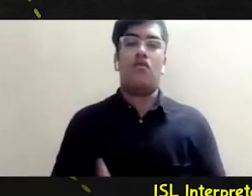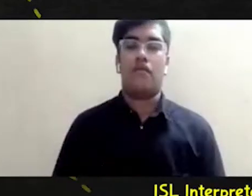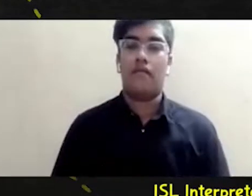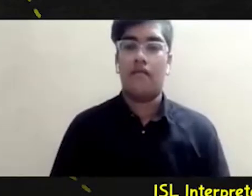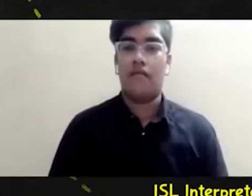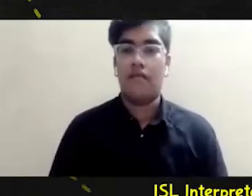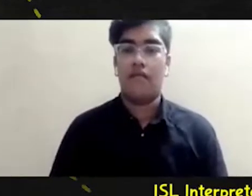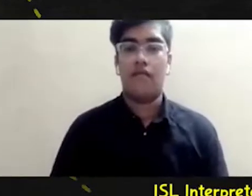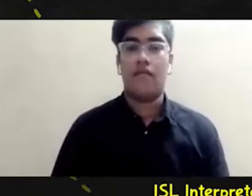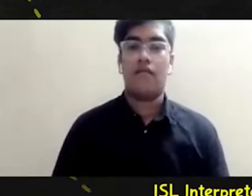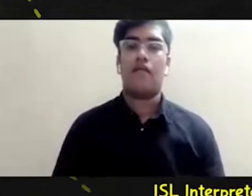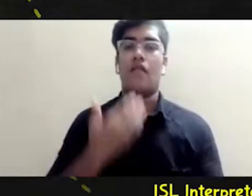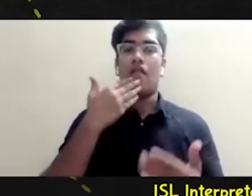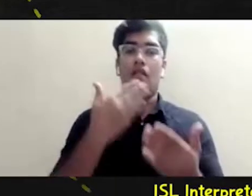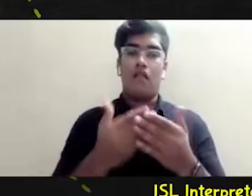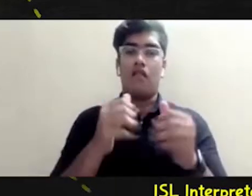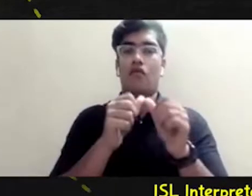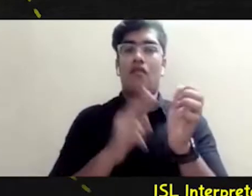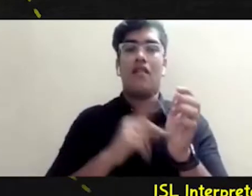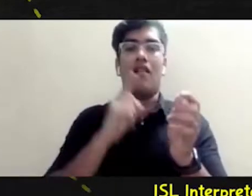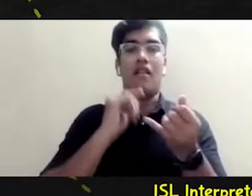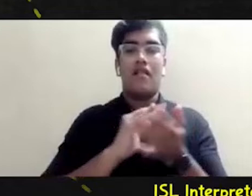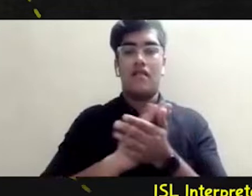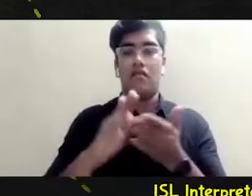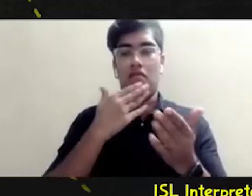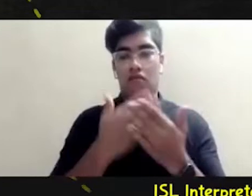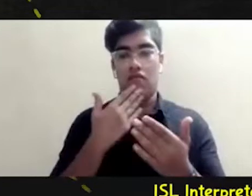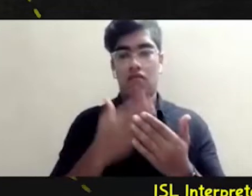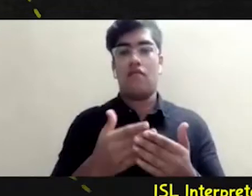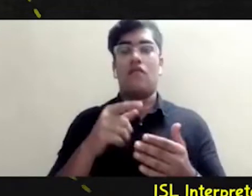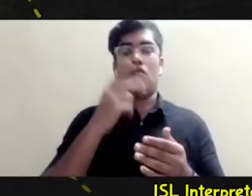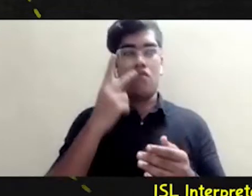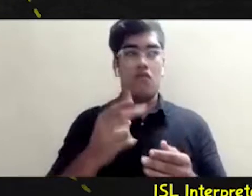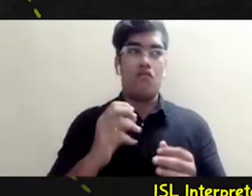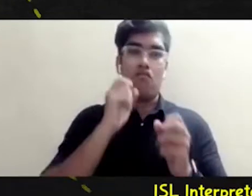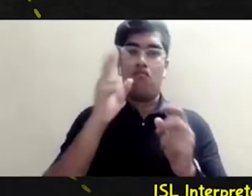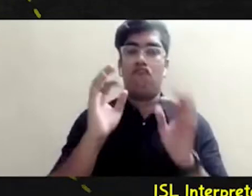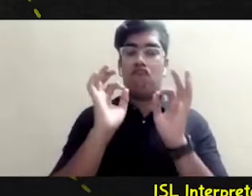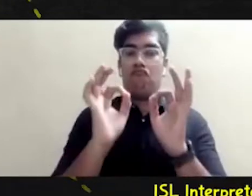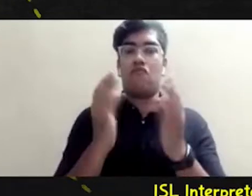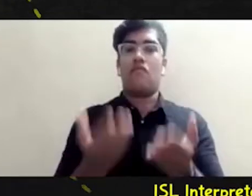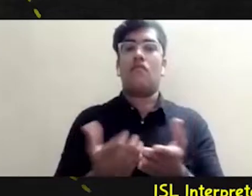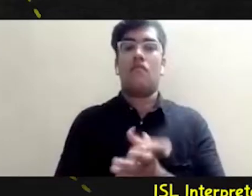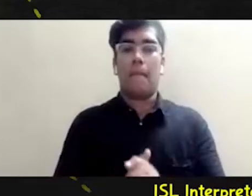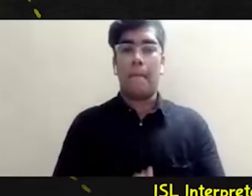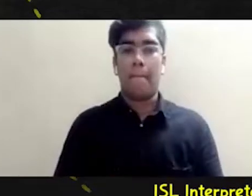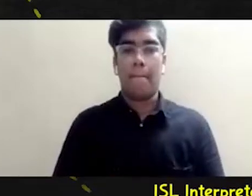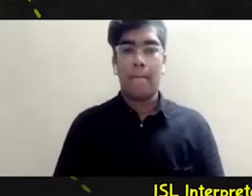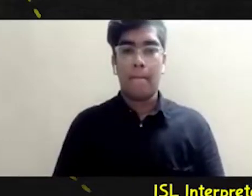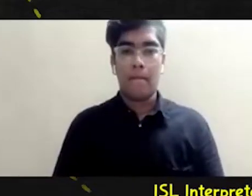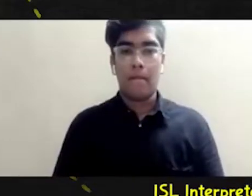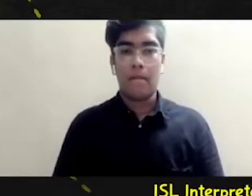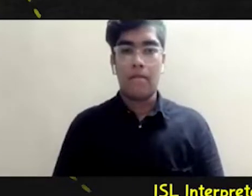Thank you, Anish. It was very enlightening. And as you said very clearly that in